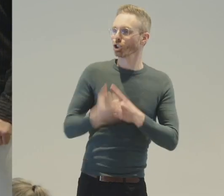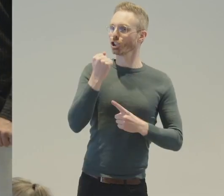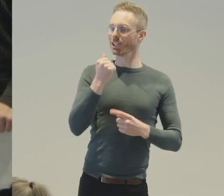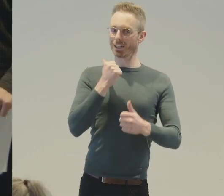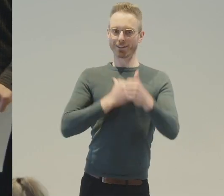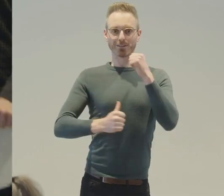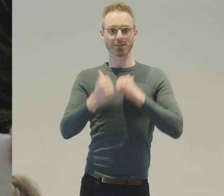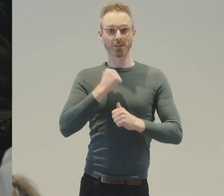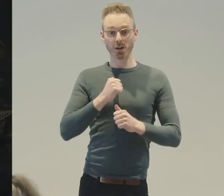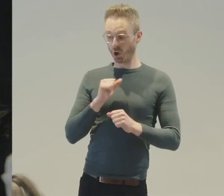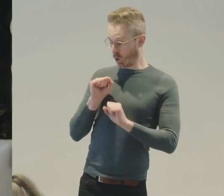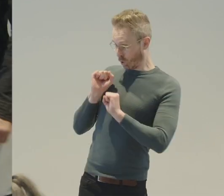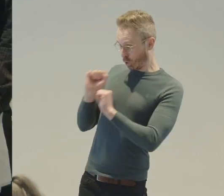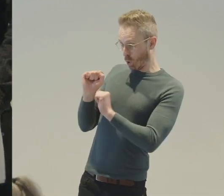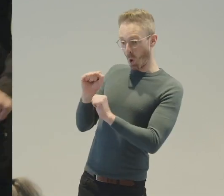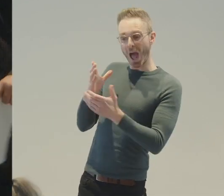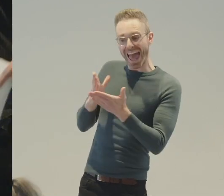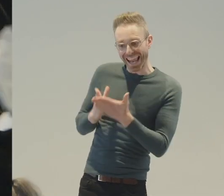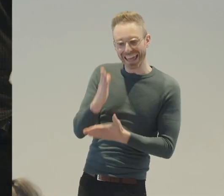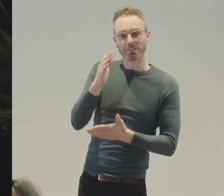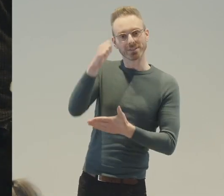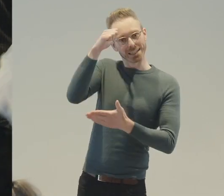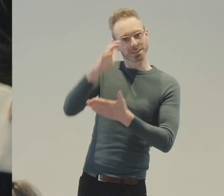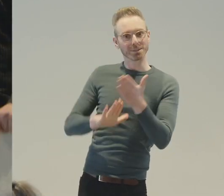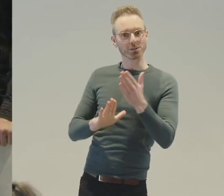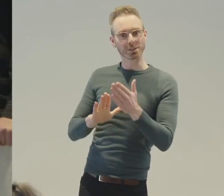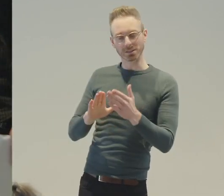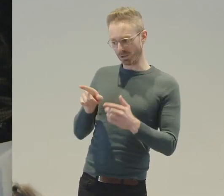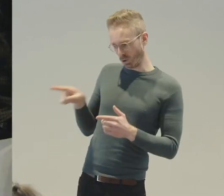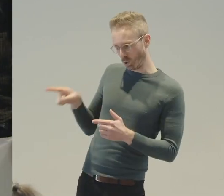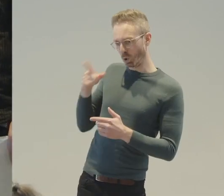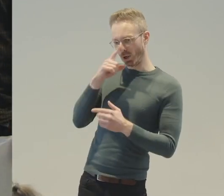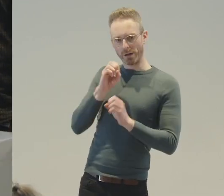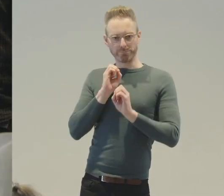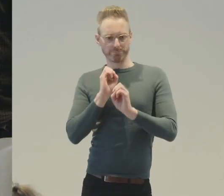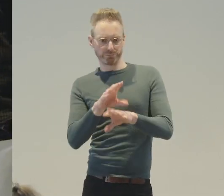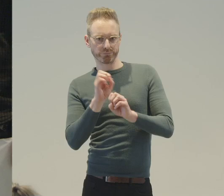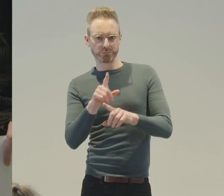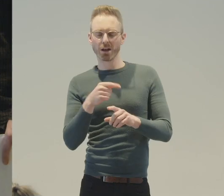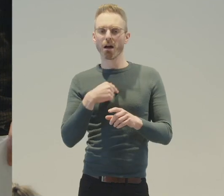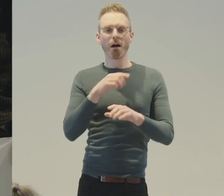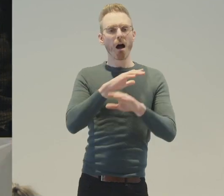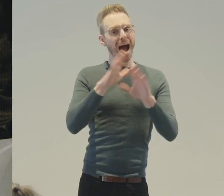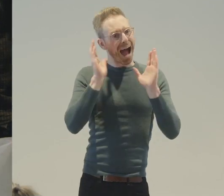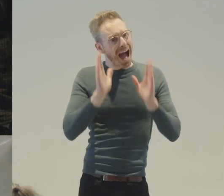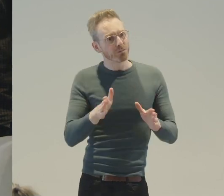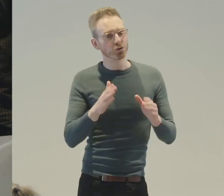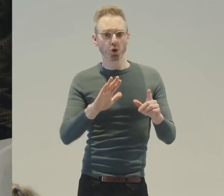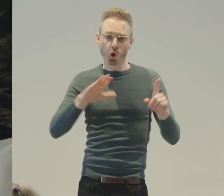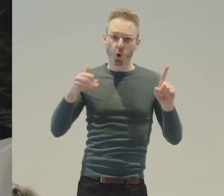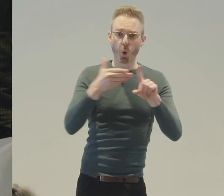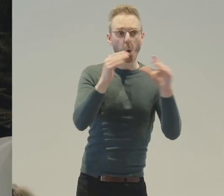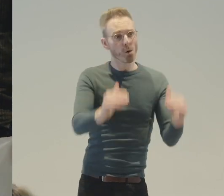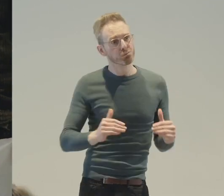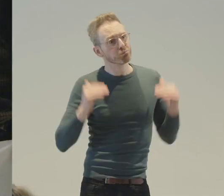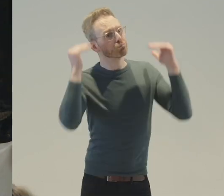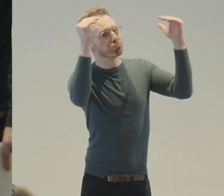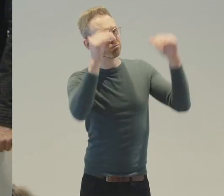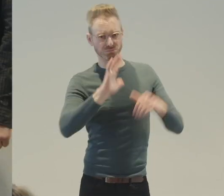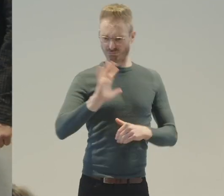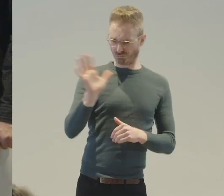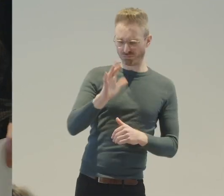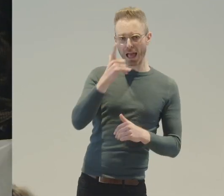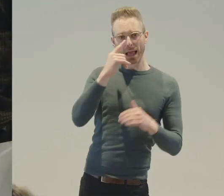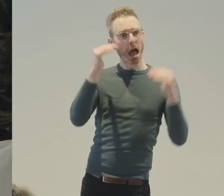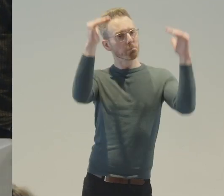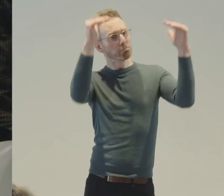perspective on, what does kind of a sizable goal mean to kind of success really and achievement. Yeah. And what else did we kind